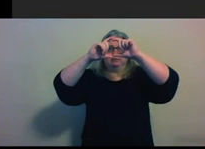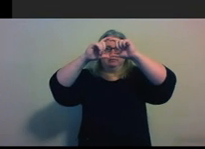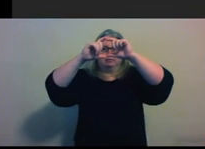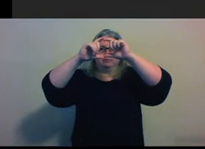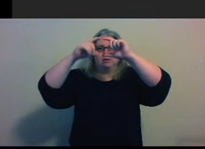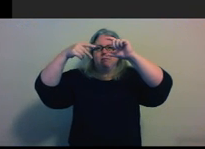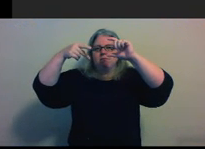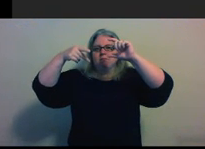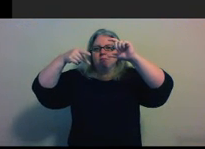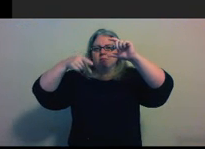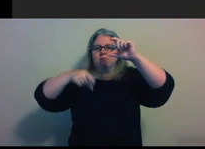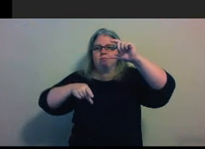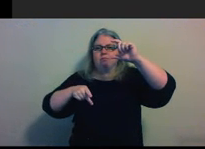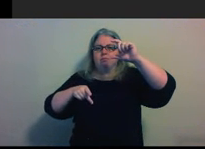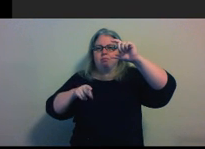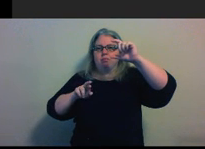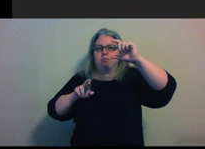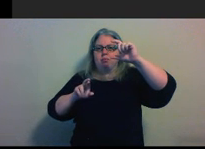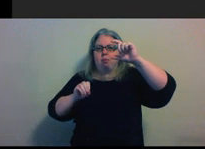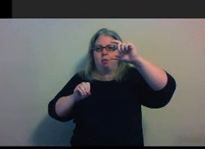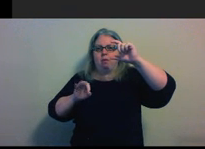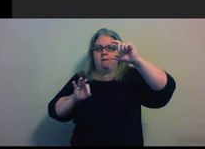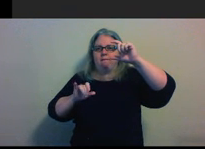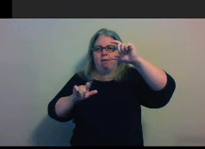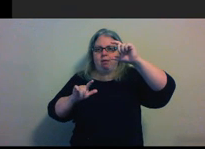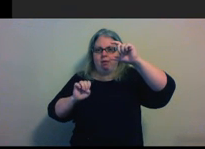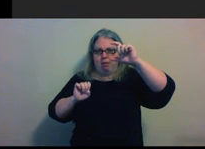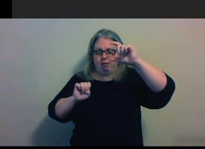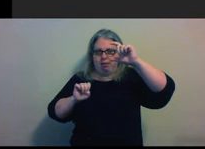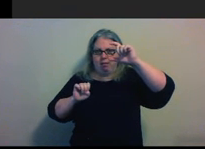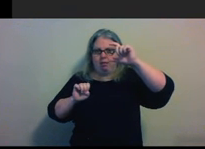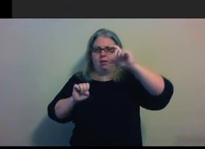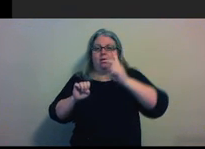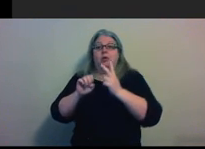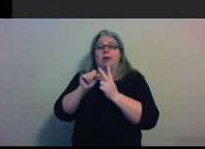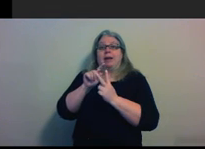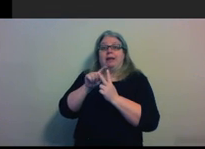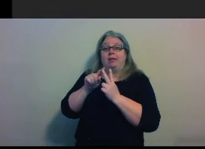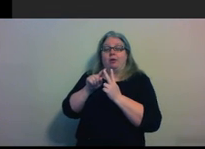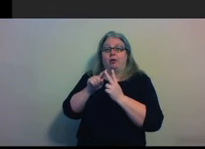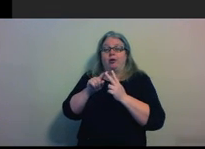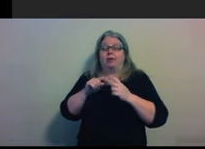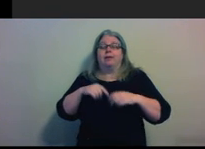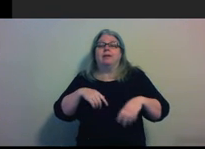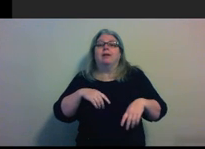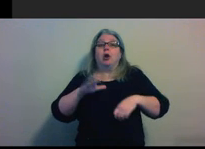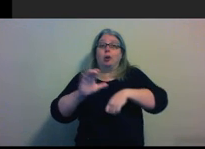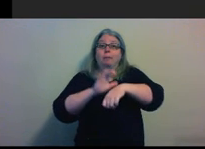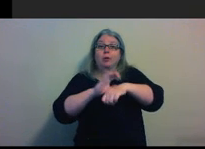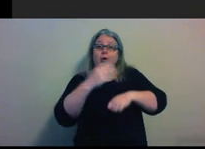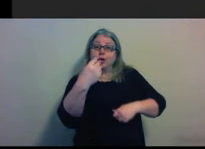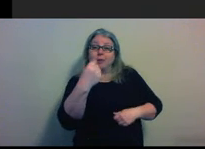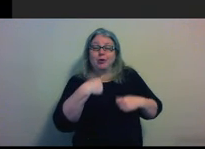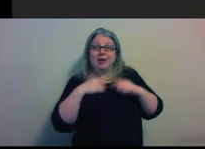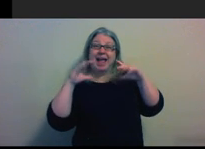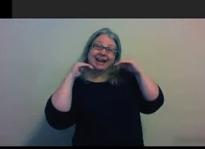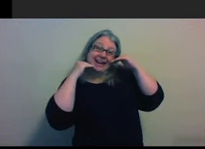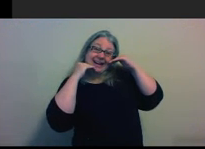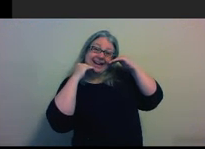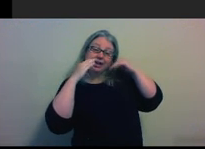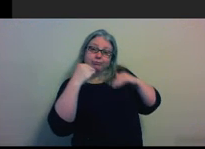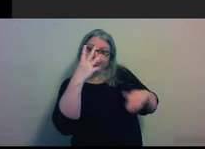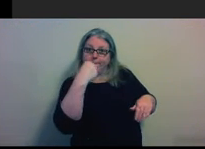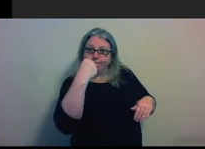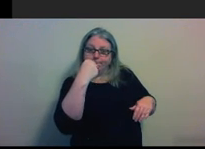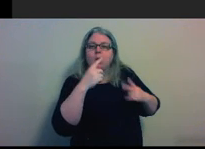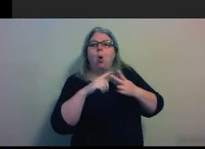that icon, and you've got 2 options here for your profile picture. You can capture a picture using the camera on your computer, or